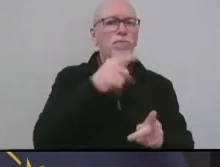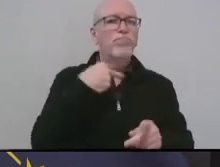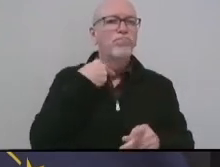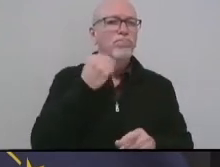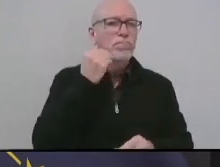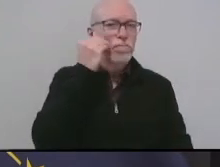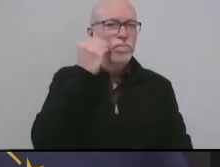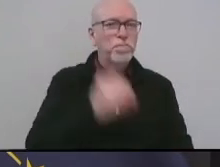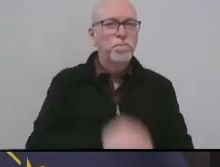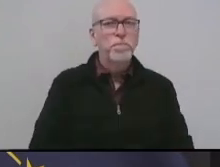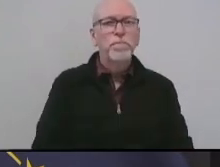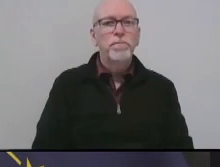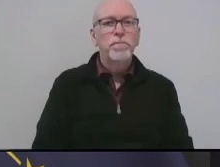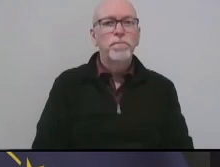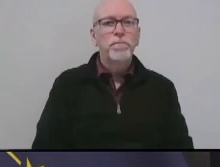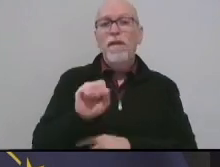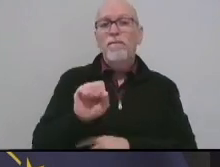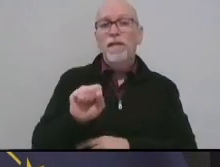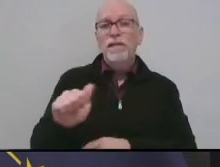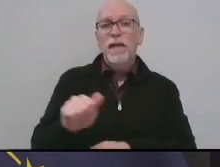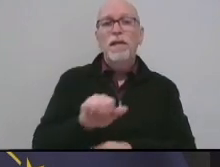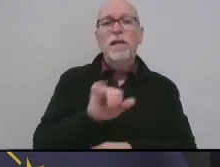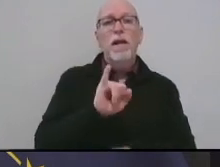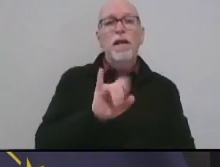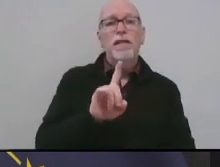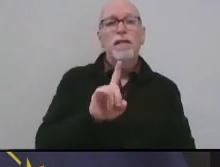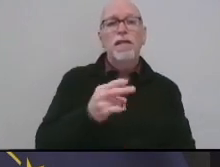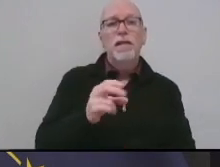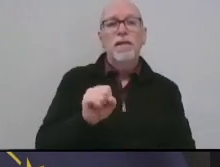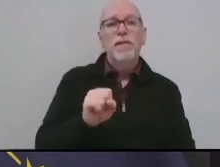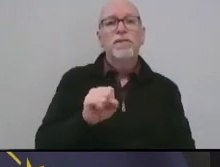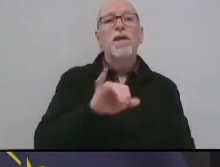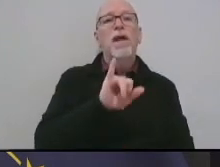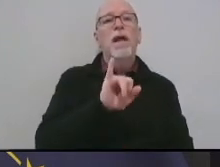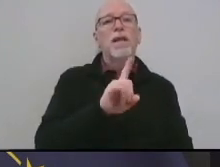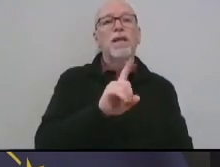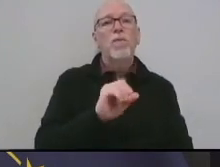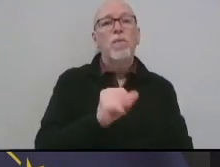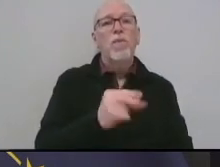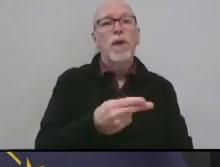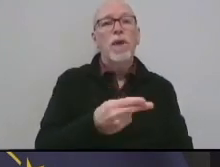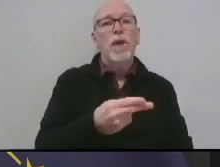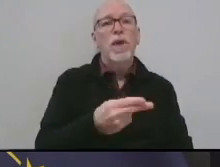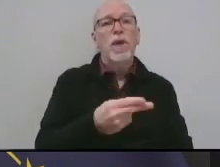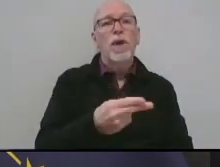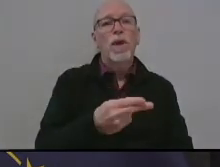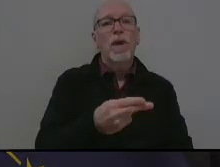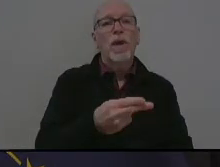FSSA, IDHS, IDOH, and all of the stakeholders are humbled